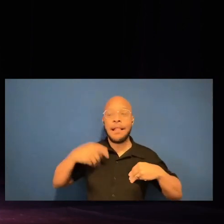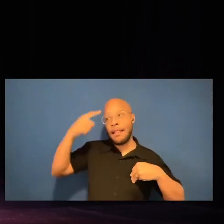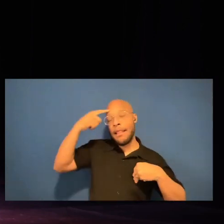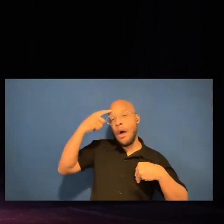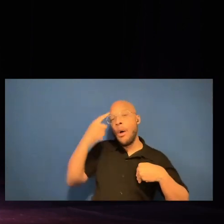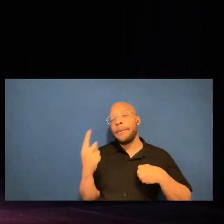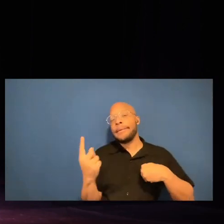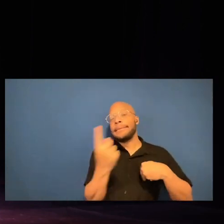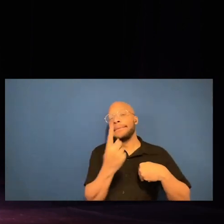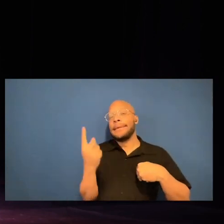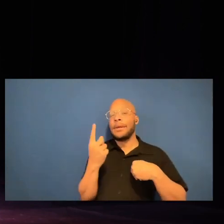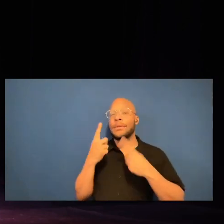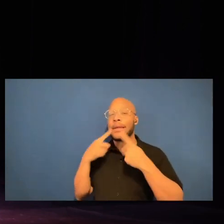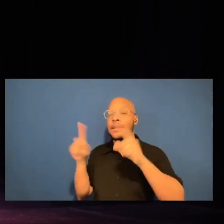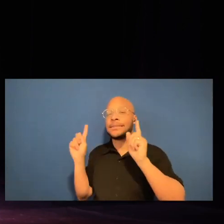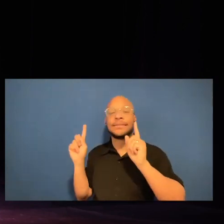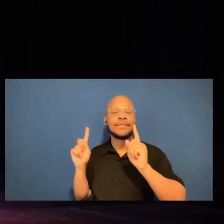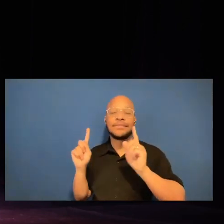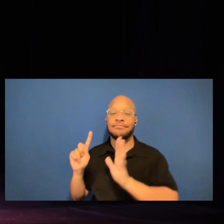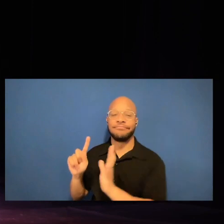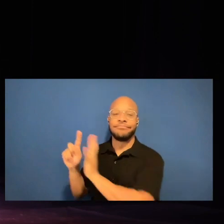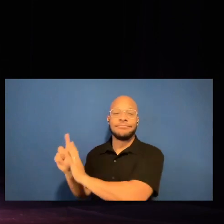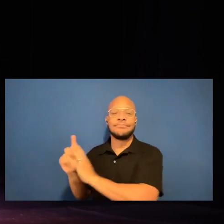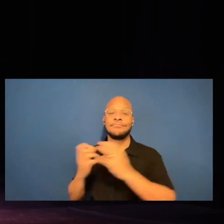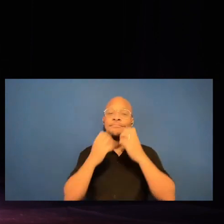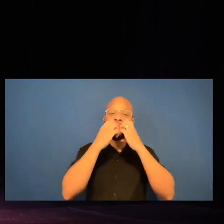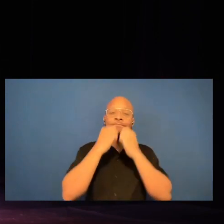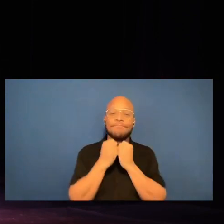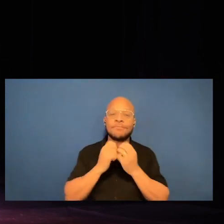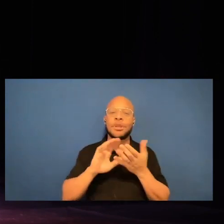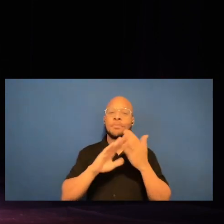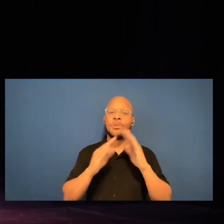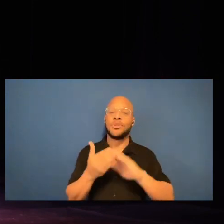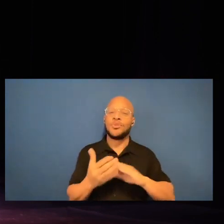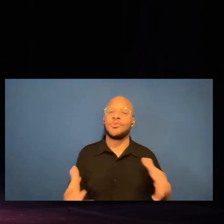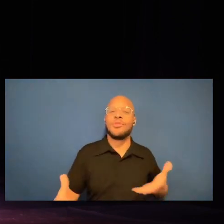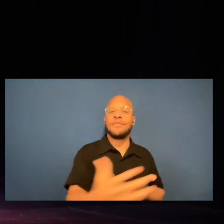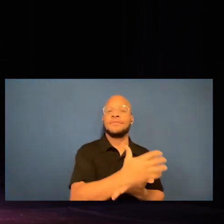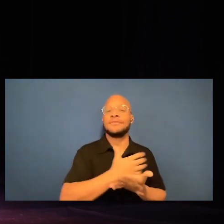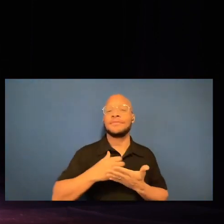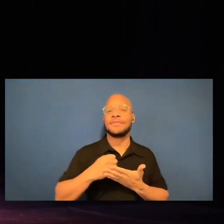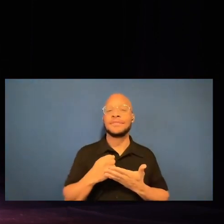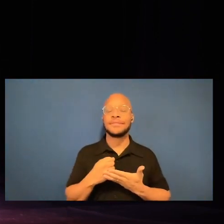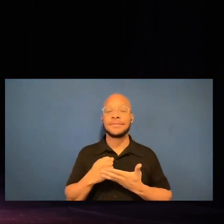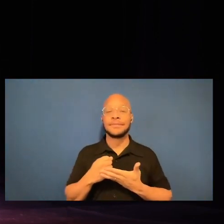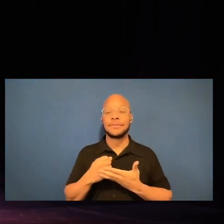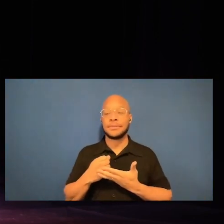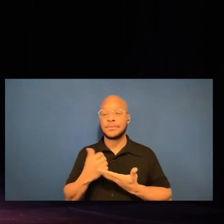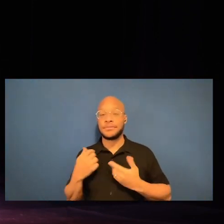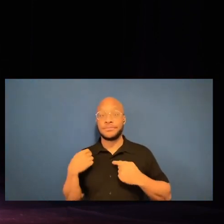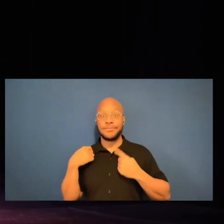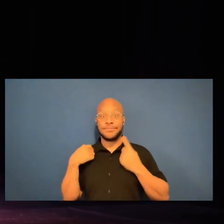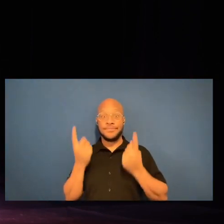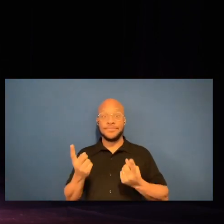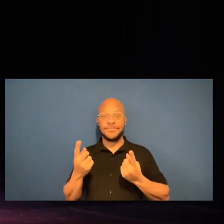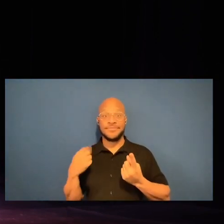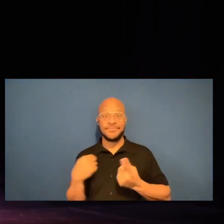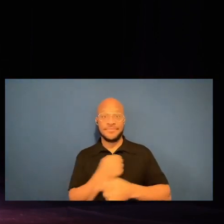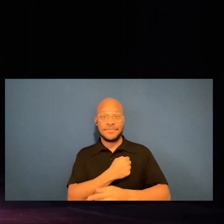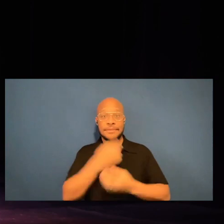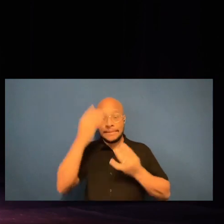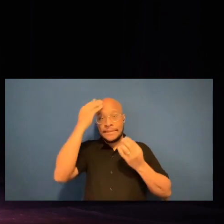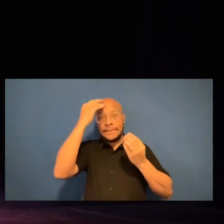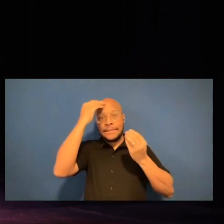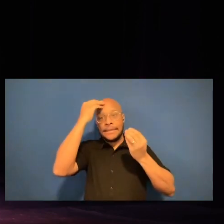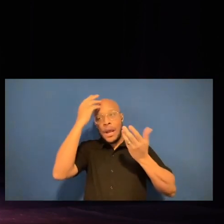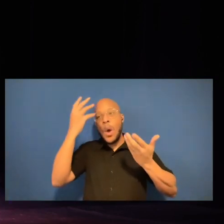It clears the table of perceived truisms and encourages deep investigation, including challenging